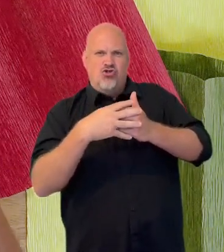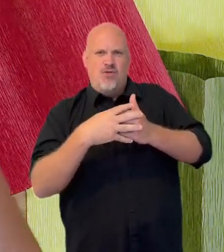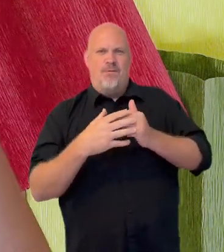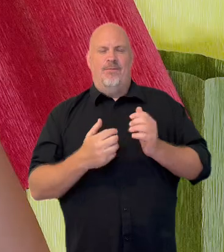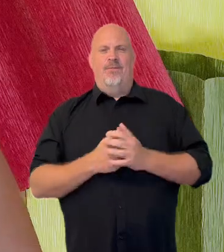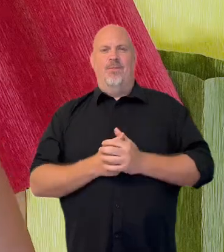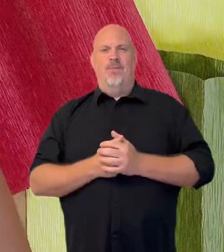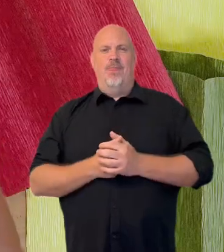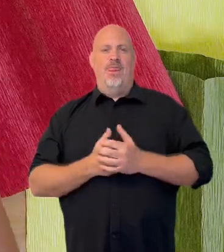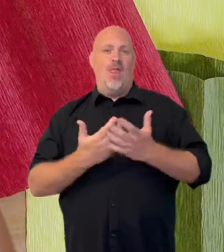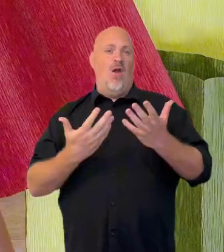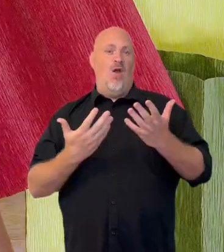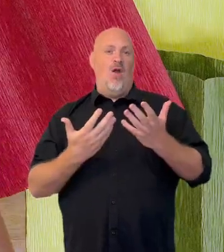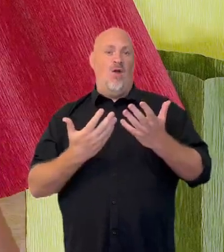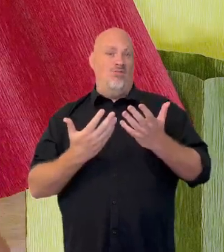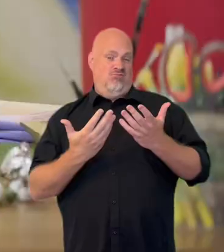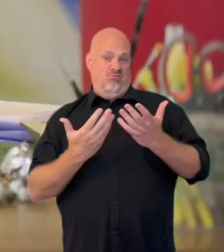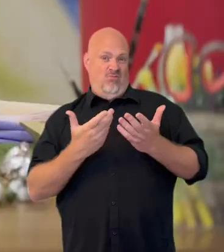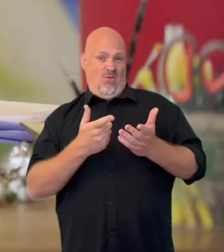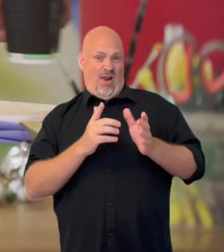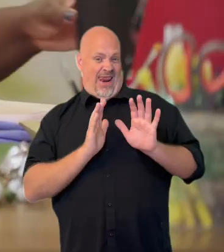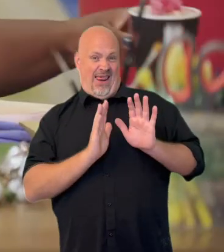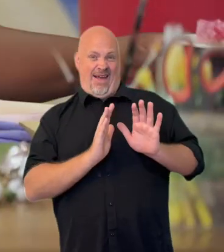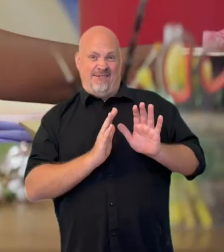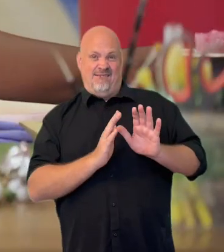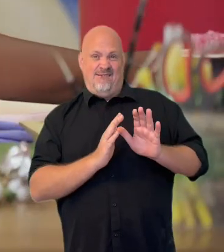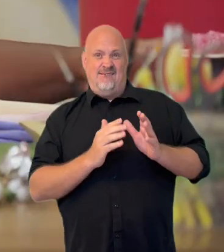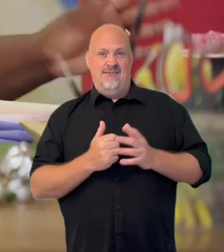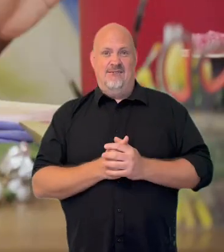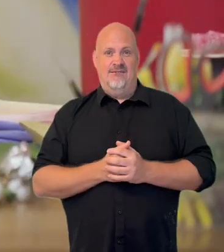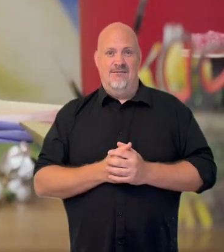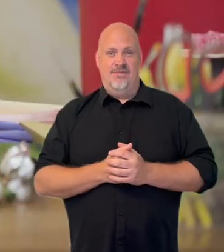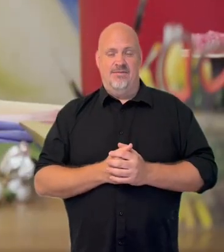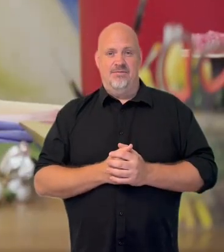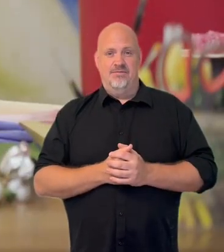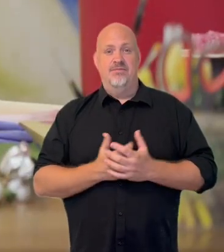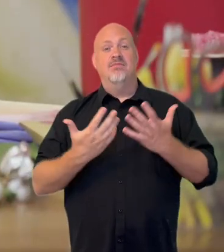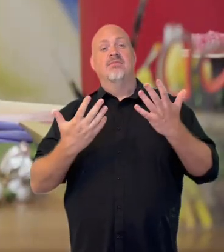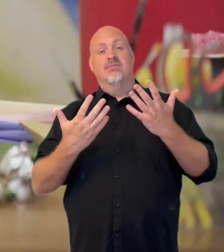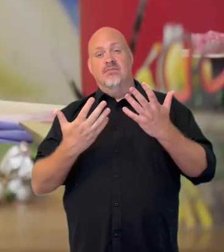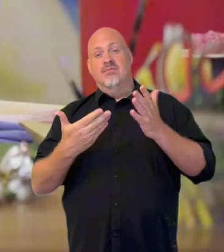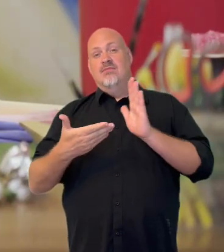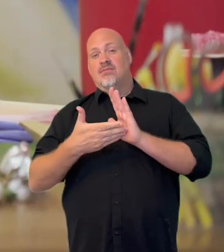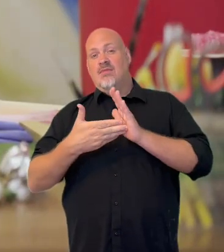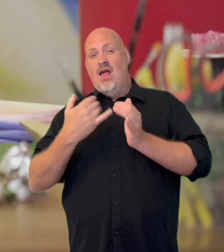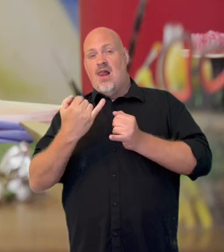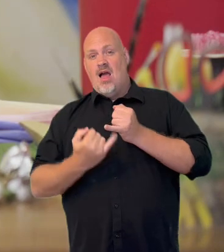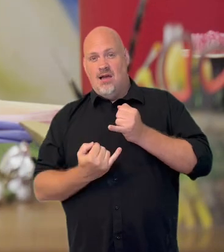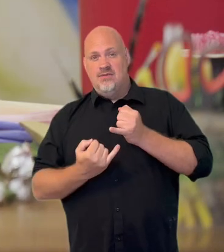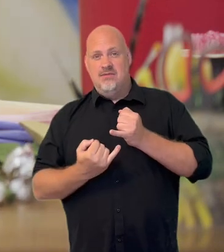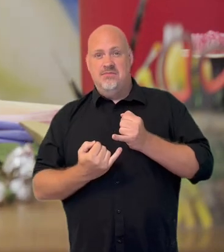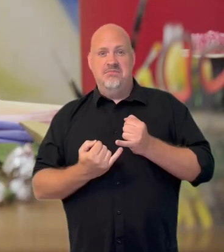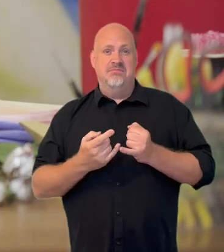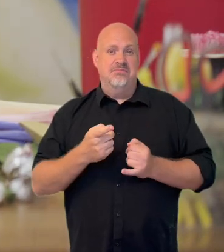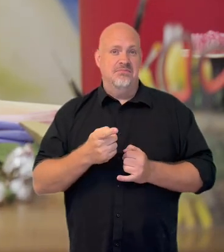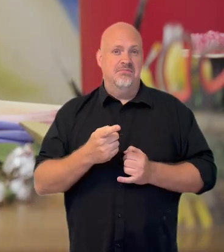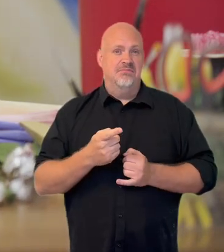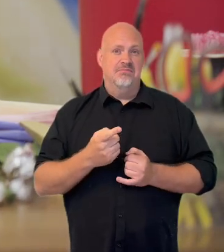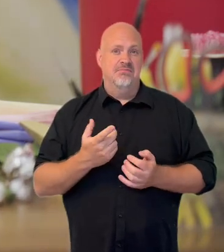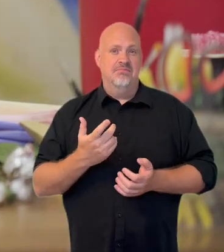or just leave it as so. And then the last option, which some of you might not have